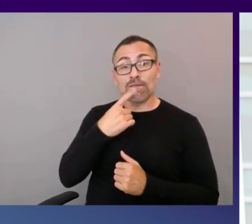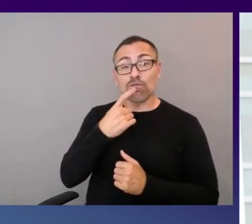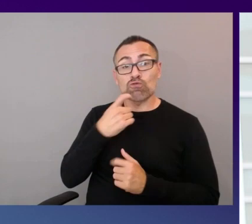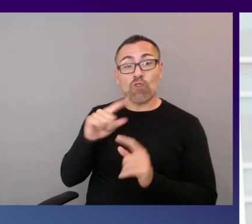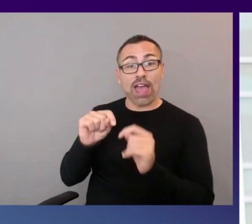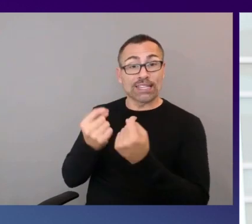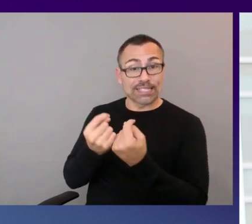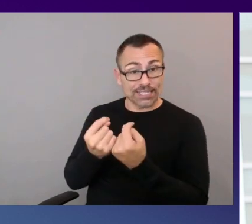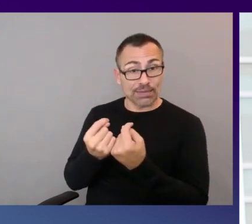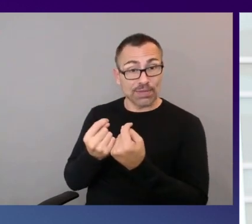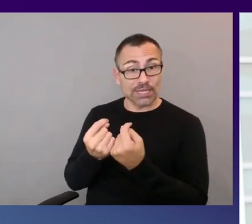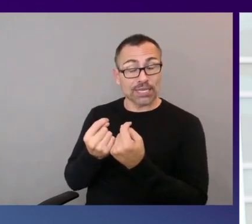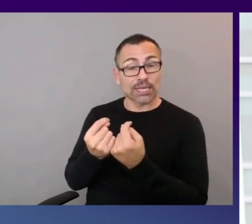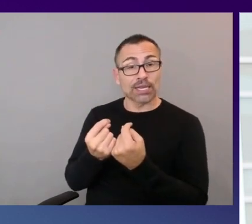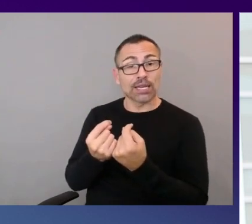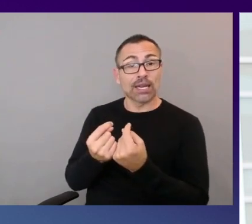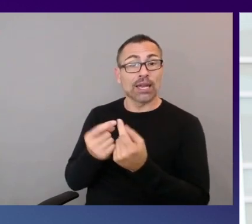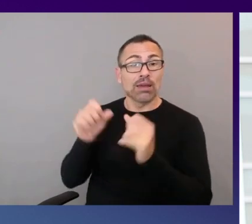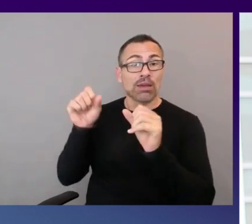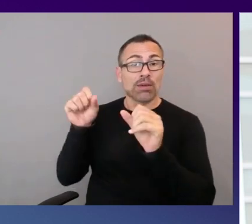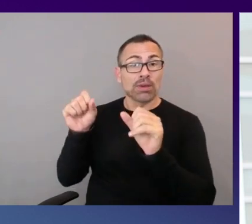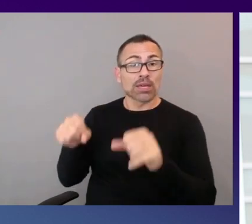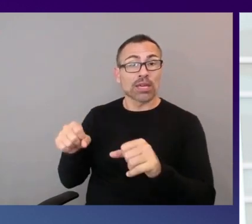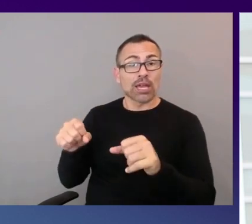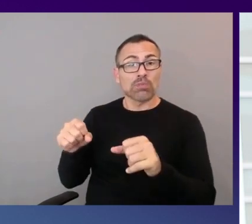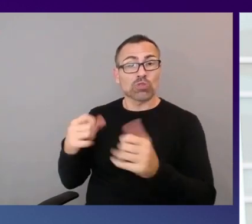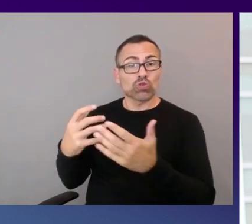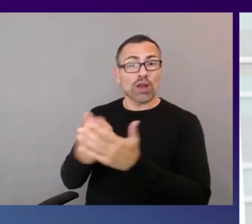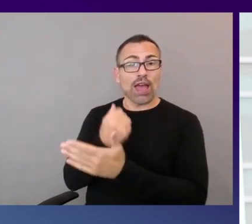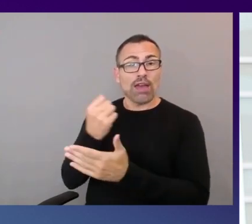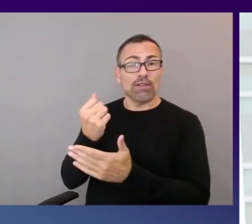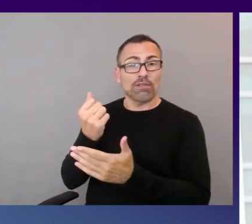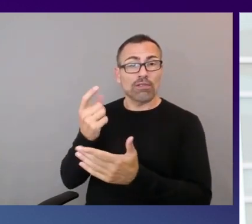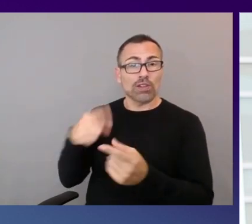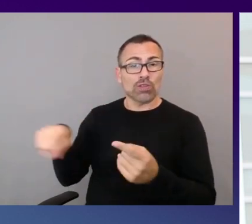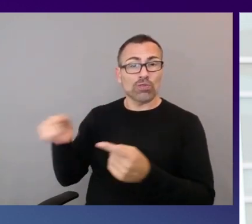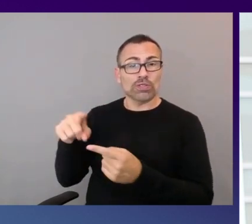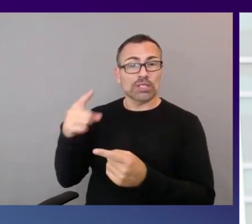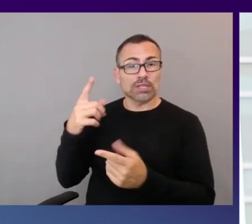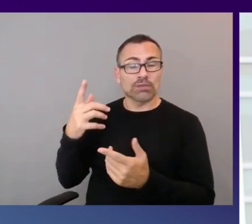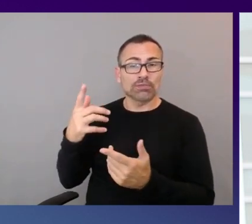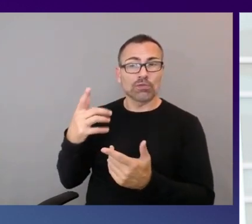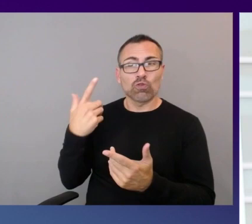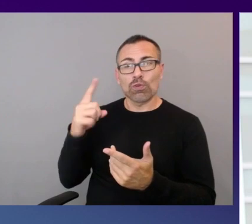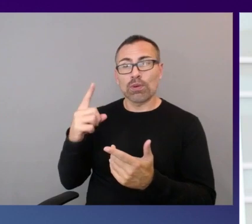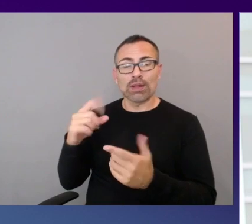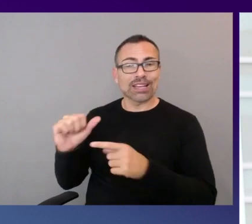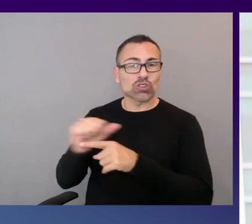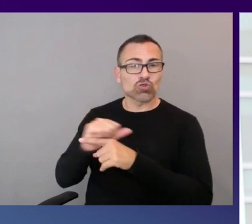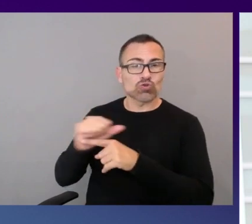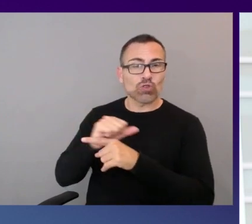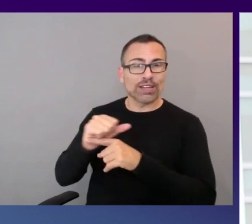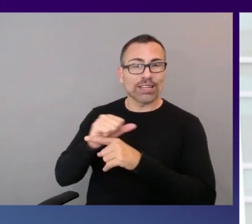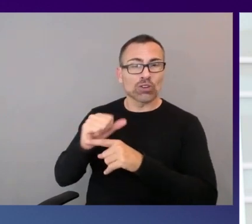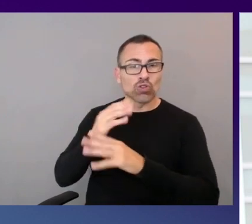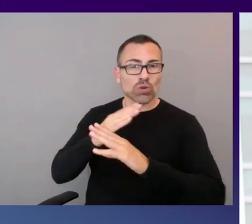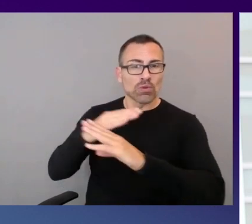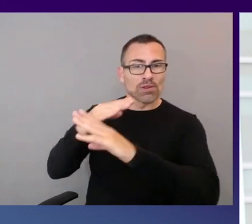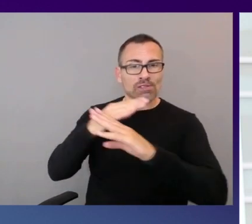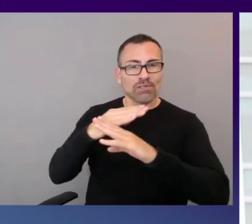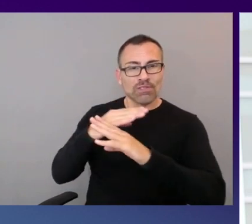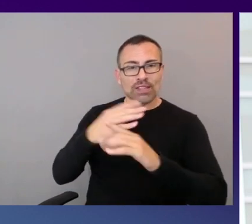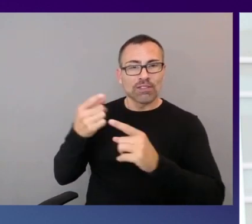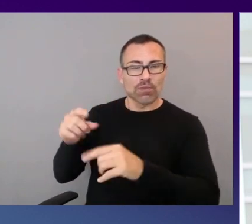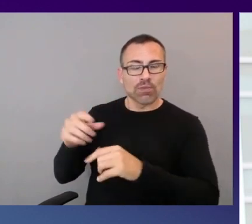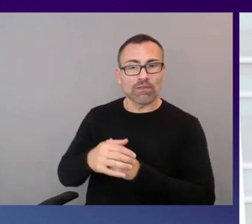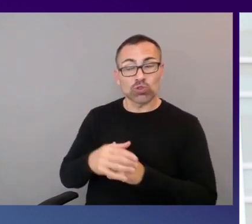and being able to leverage them in ways or adversarial training mm-hmm. in order to be able to test and teach the